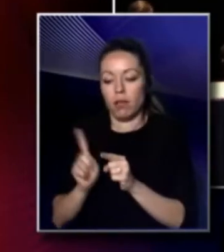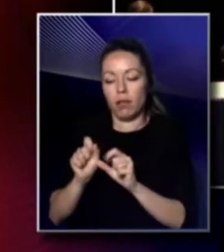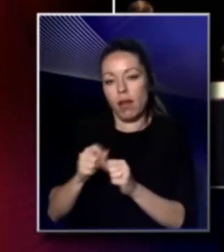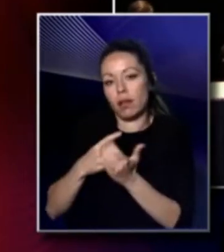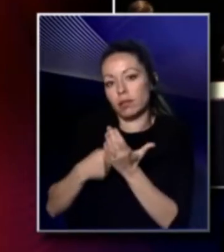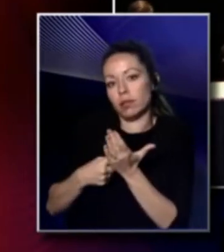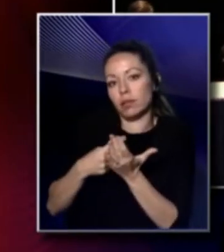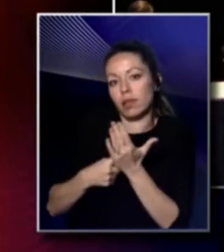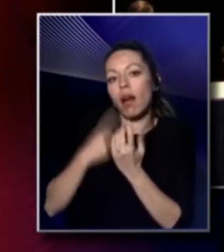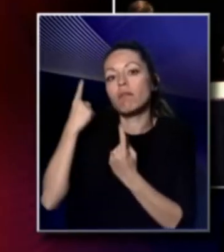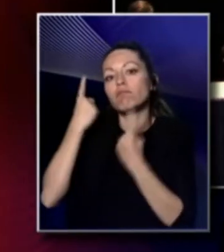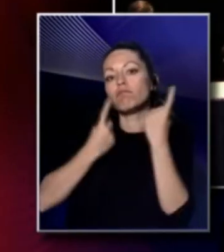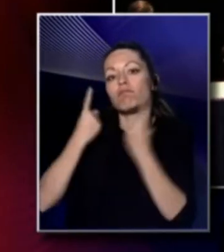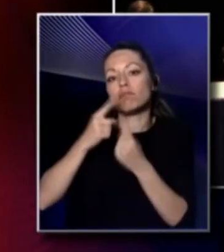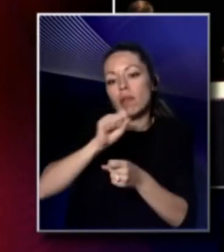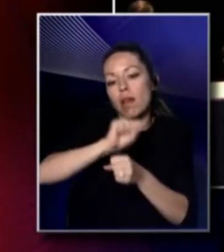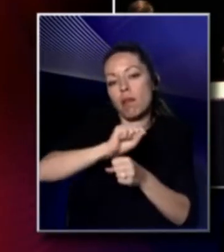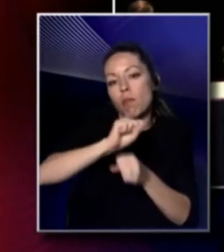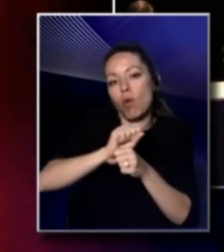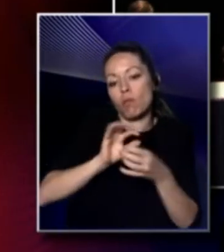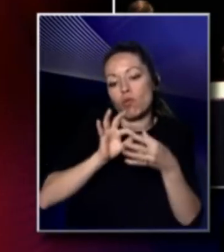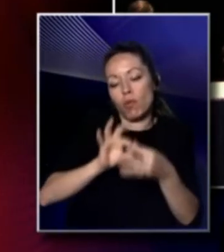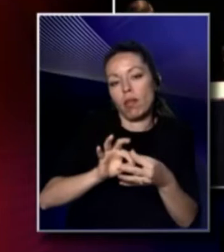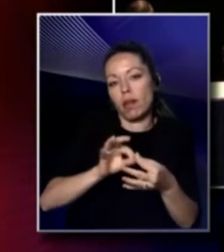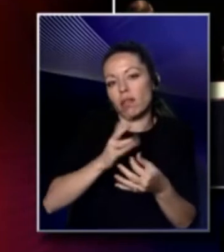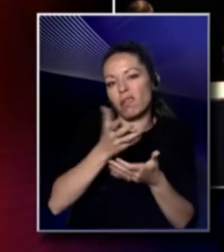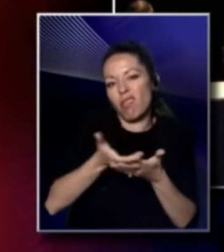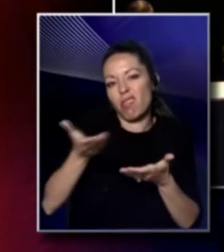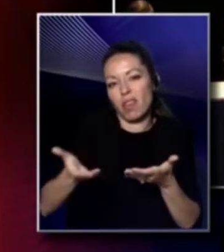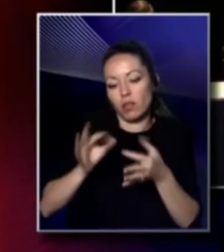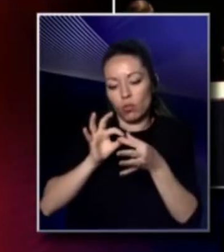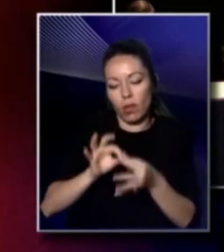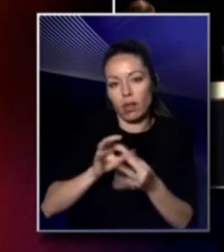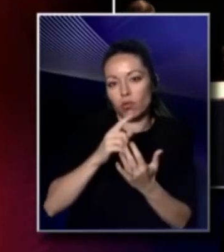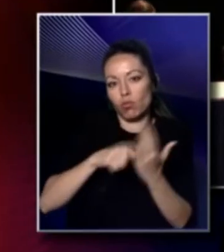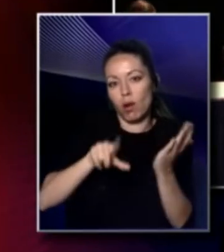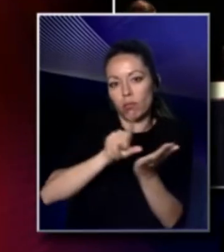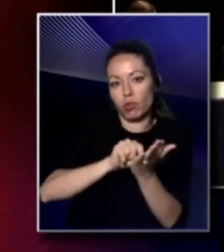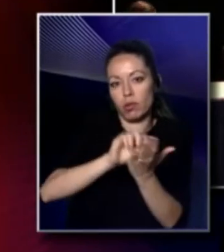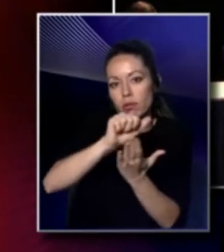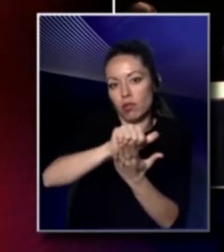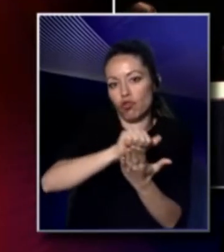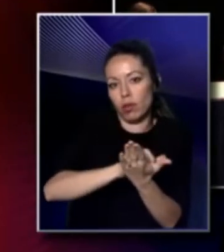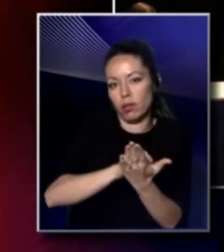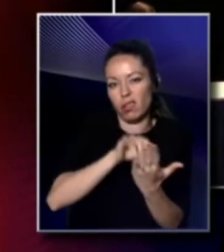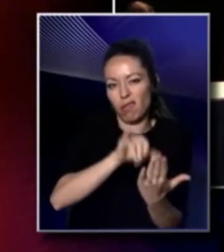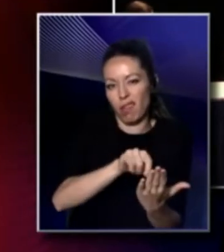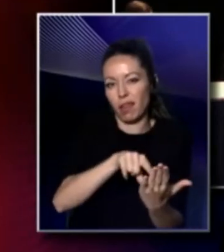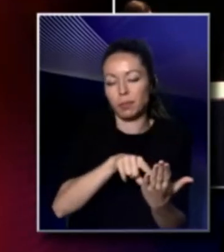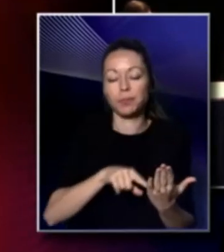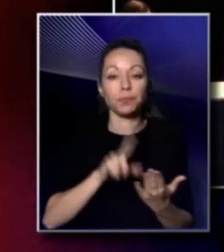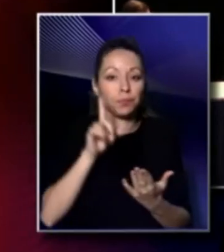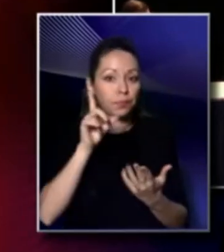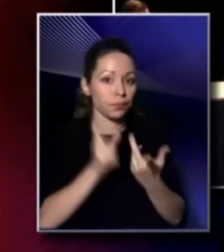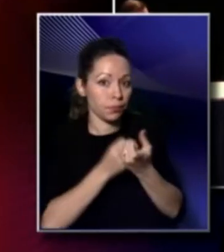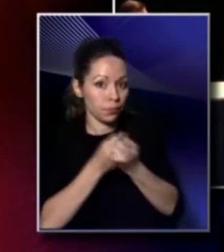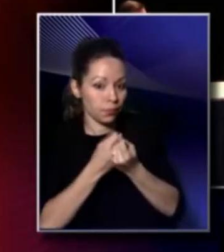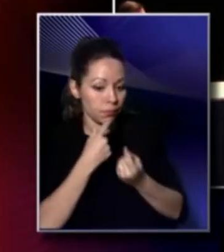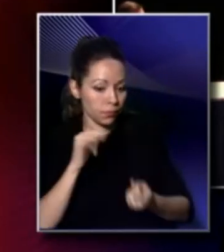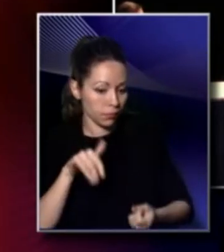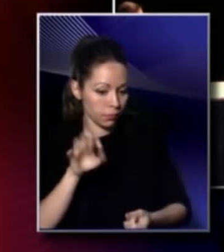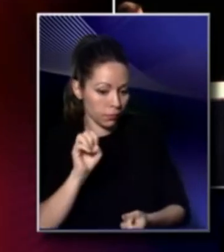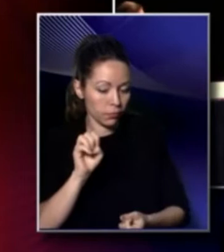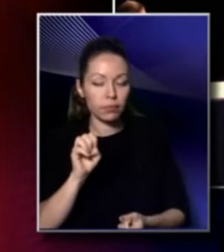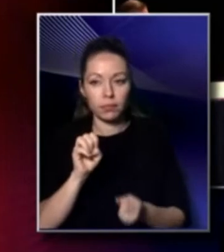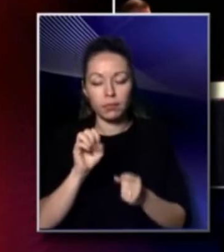and consideration of employment matters as it relates to agenda items. All in favor, say aye.